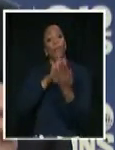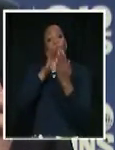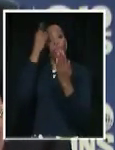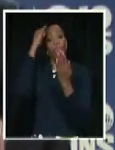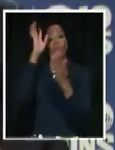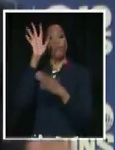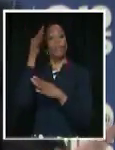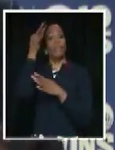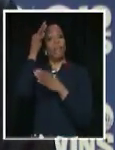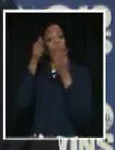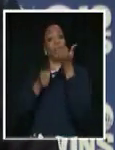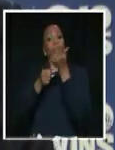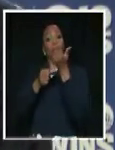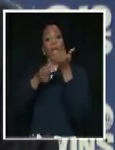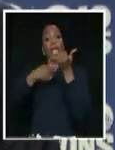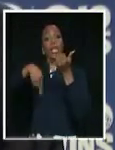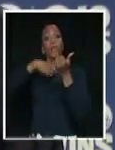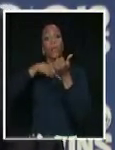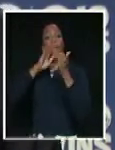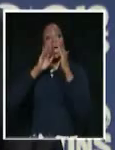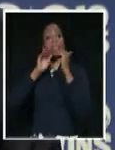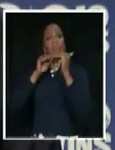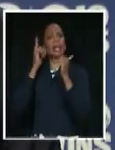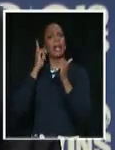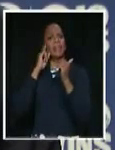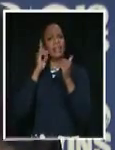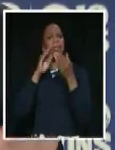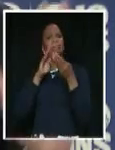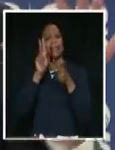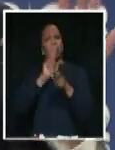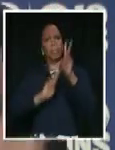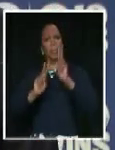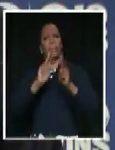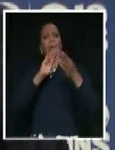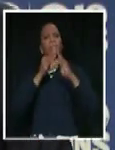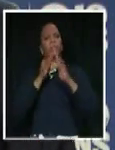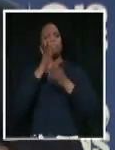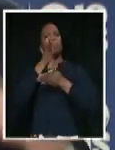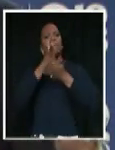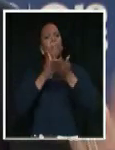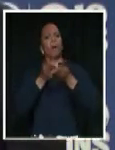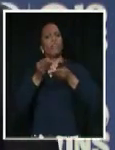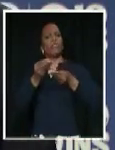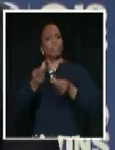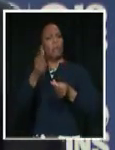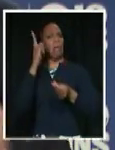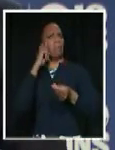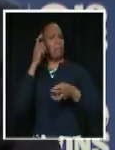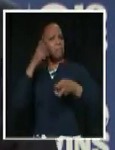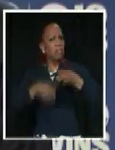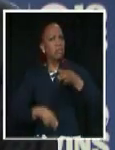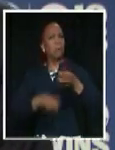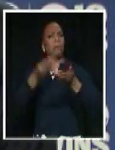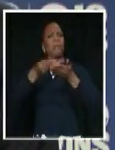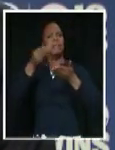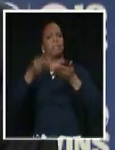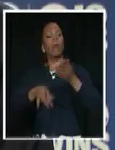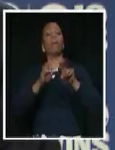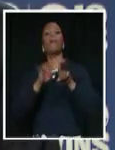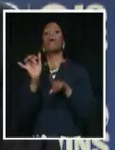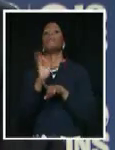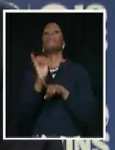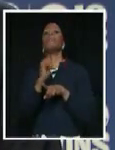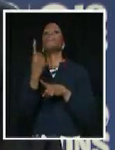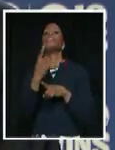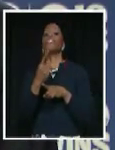expect. Okay. I think Seaport City could be part of the solution. I think it is difficult. Could be expensive, but I think it could also be